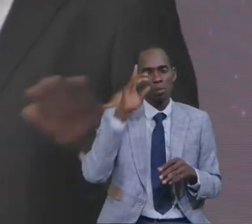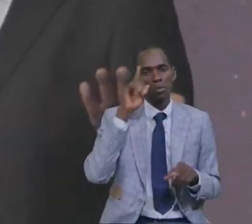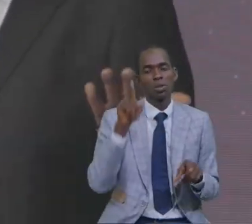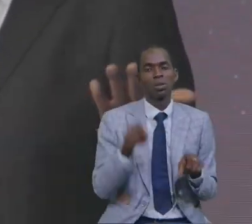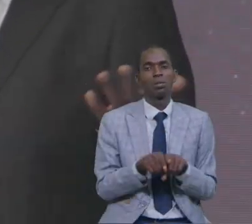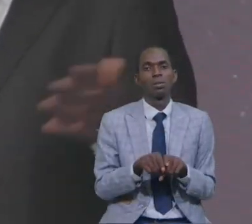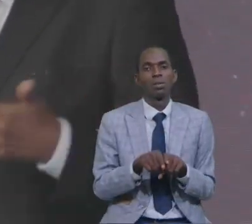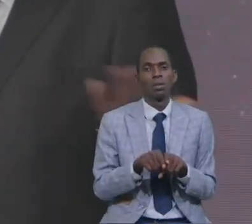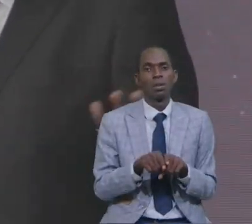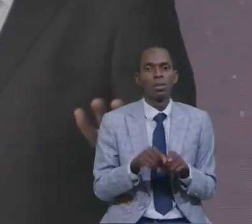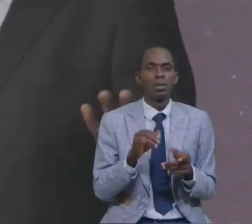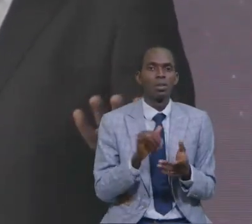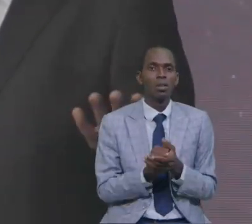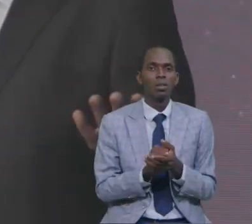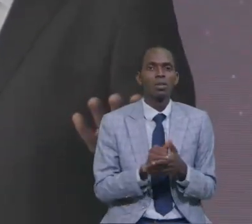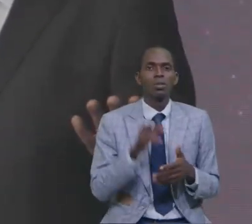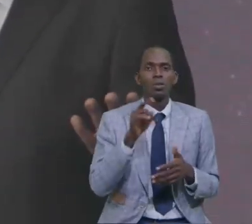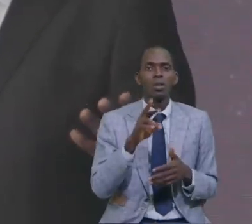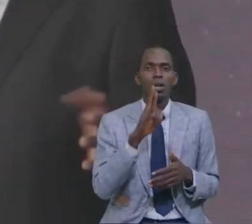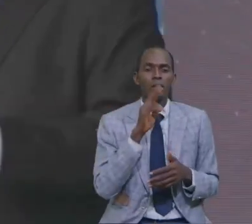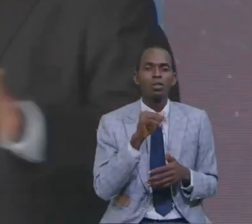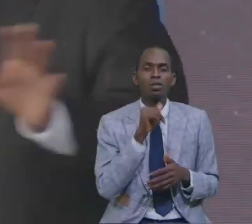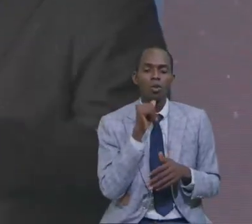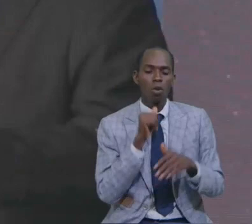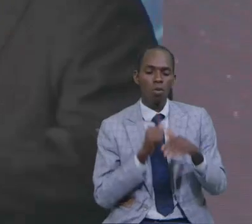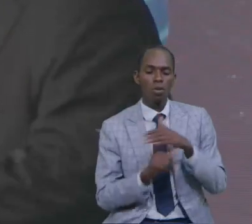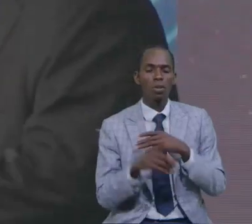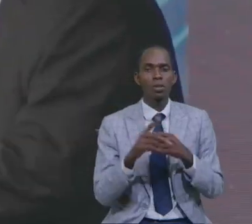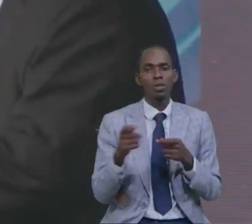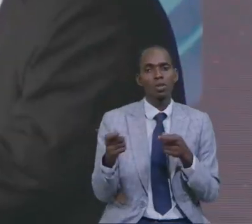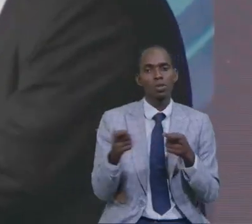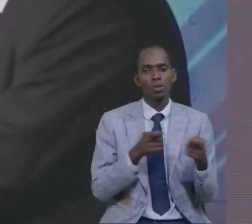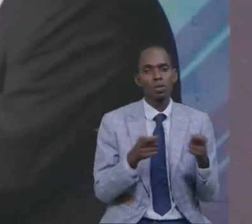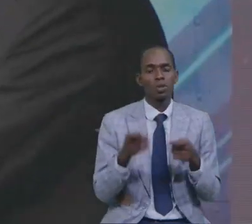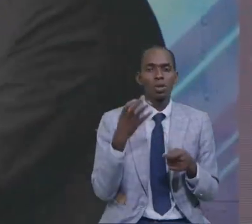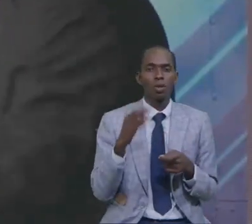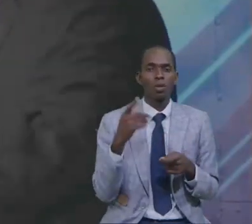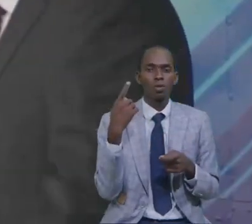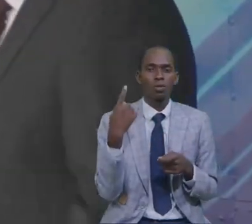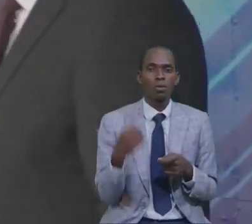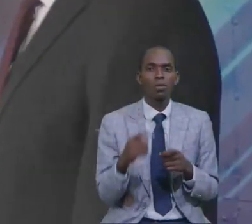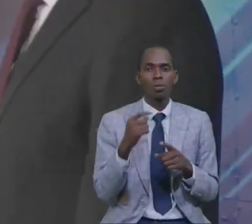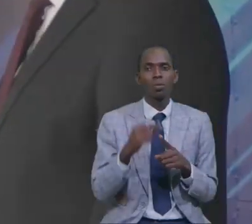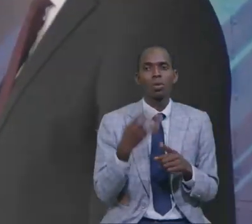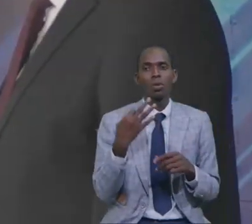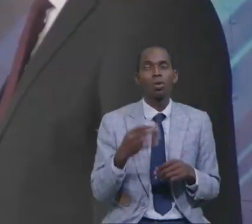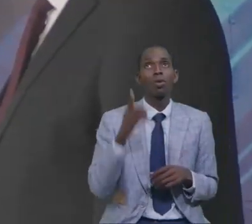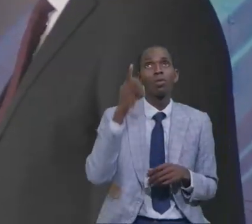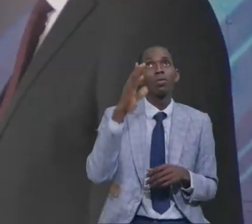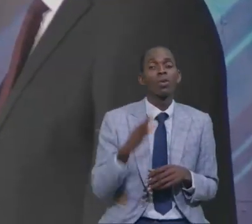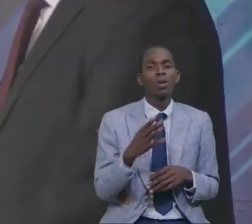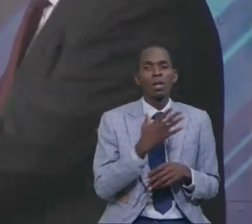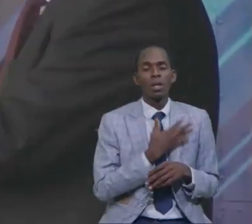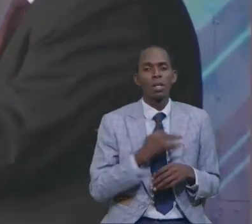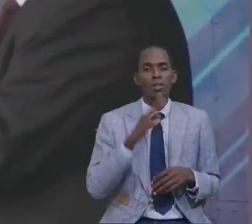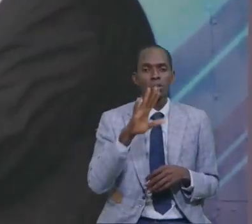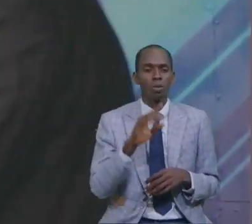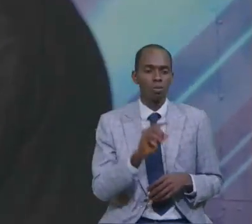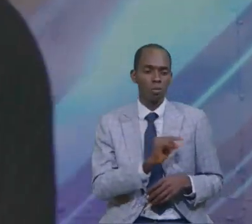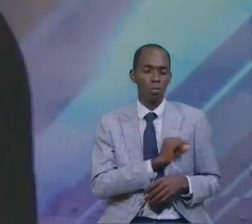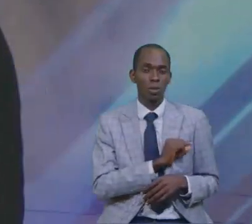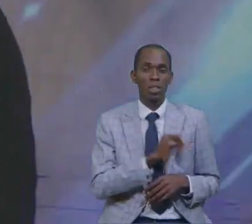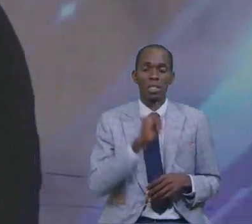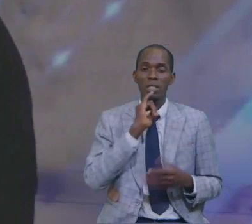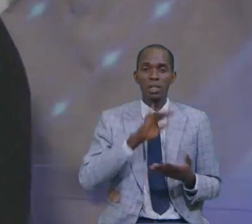and your conscience is dead, and your conscience is completely seared.